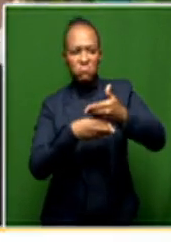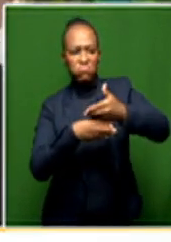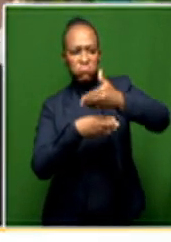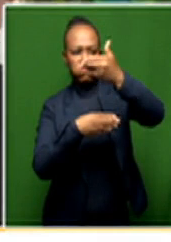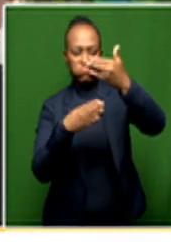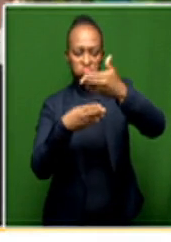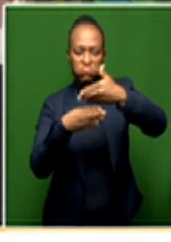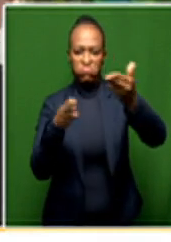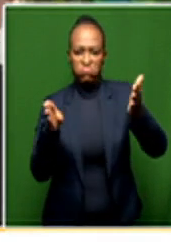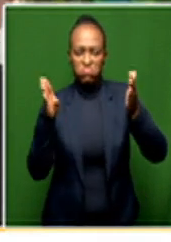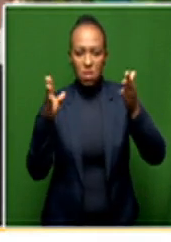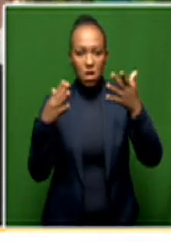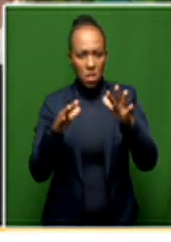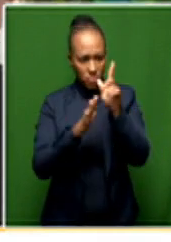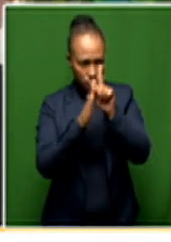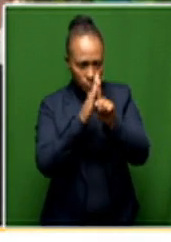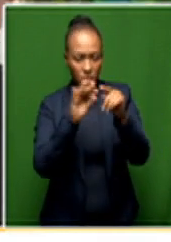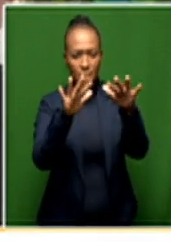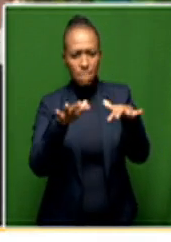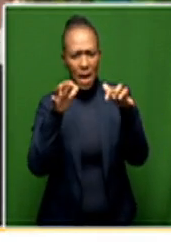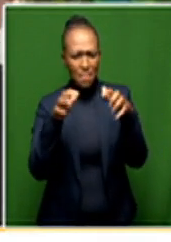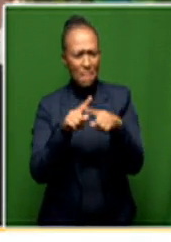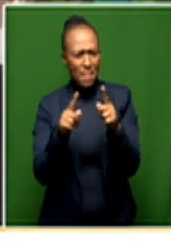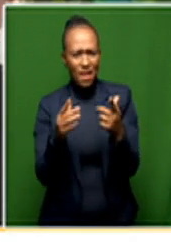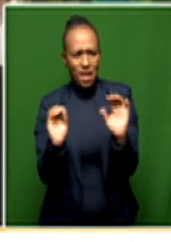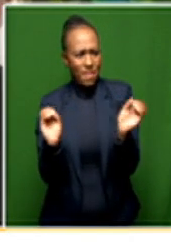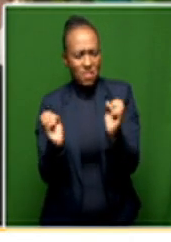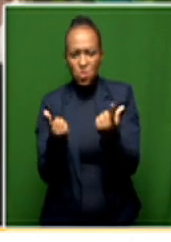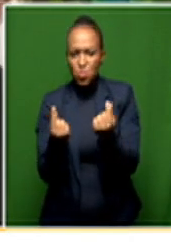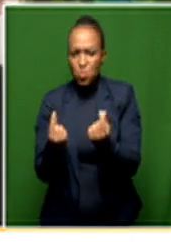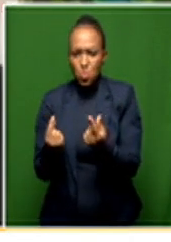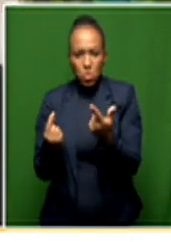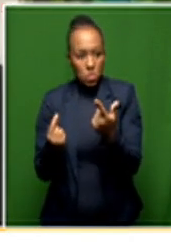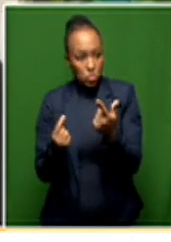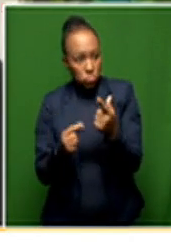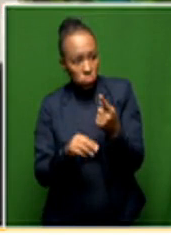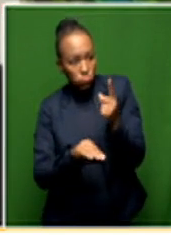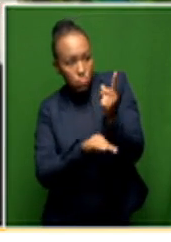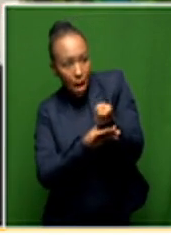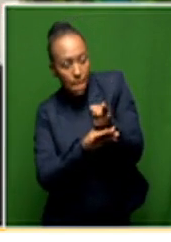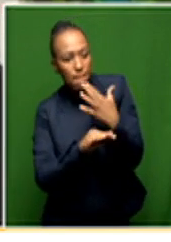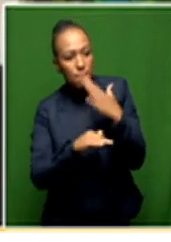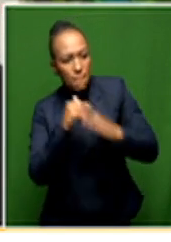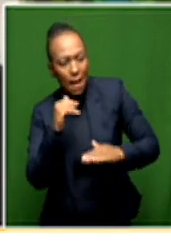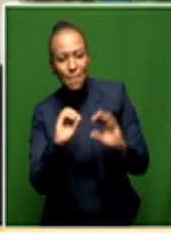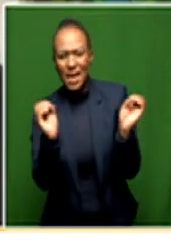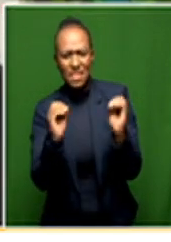Parliament again, and it seems as though there's very little movement in terms of actually holding people accountable, Mr.